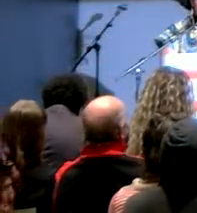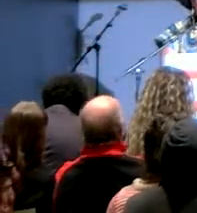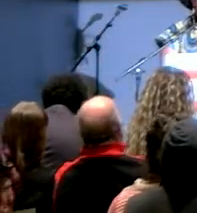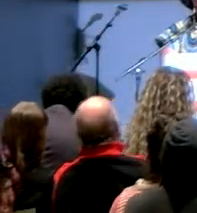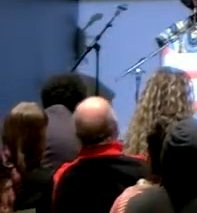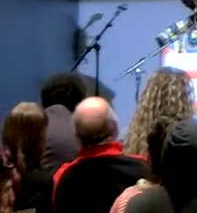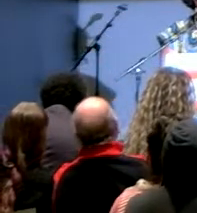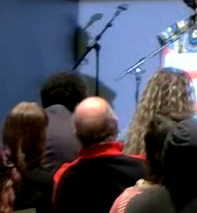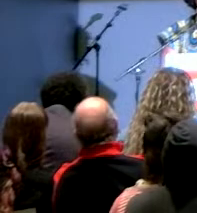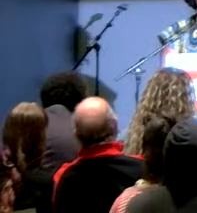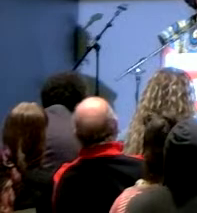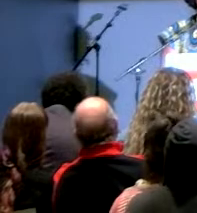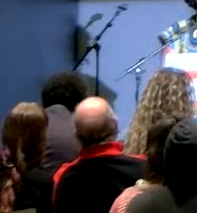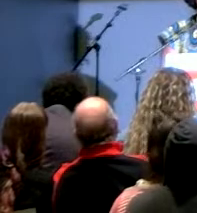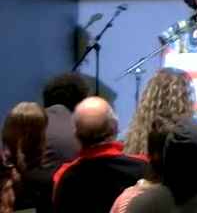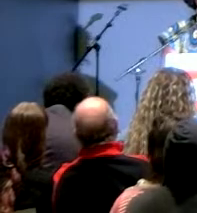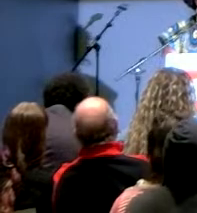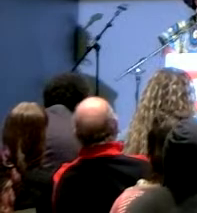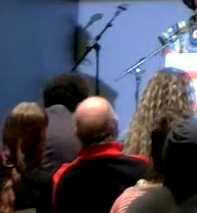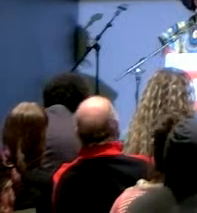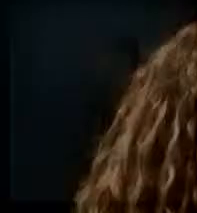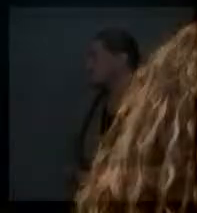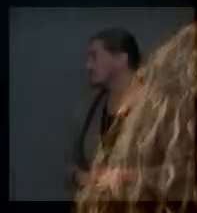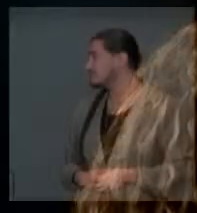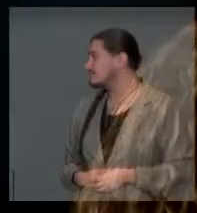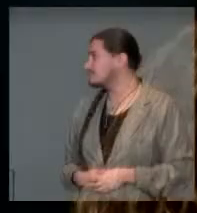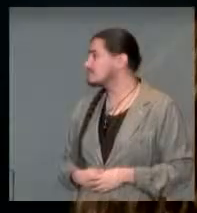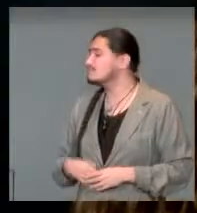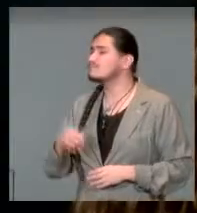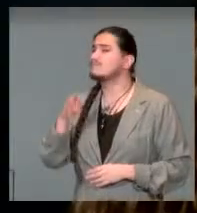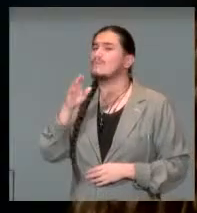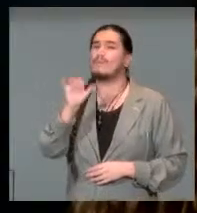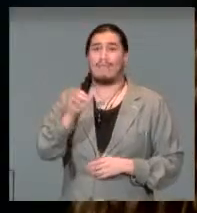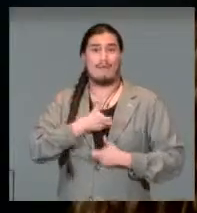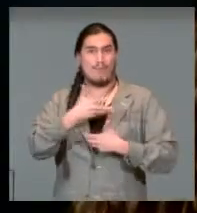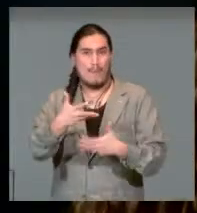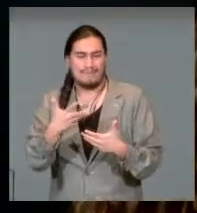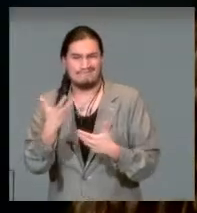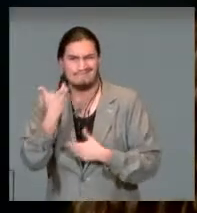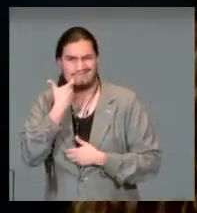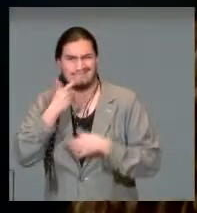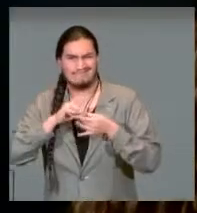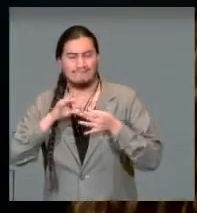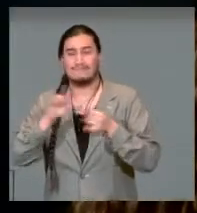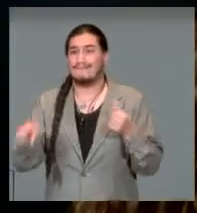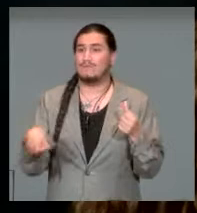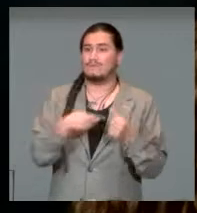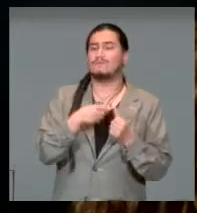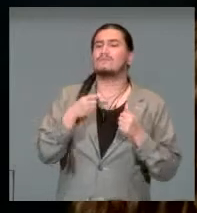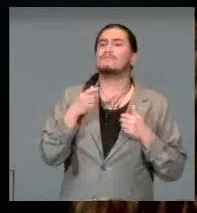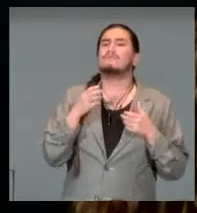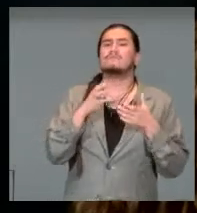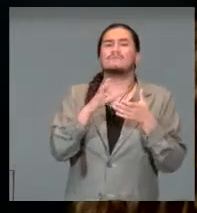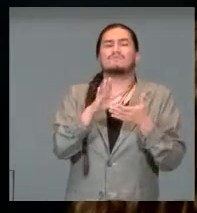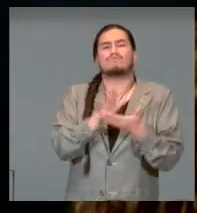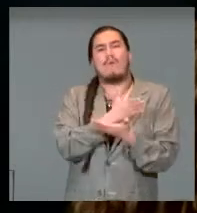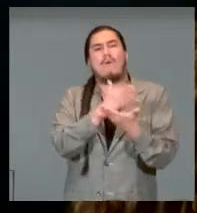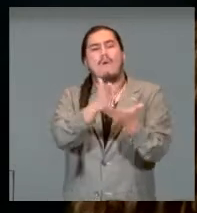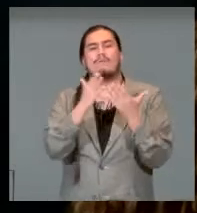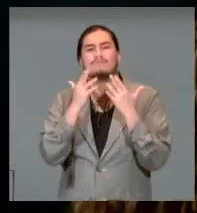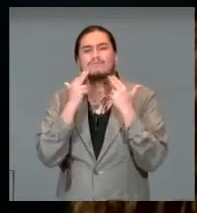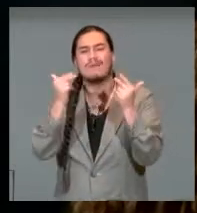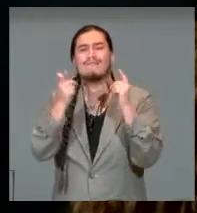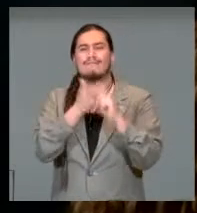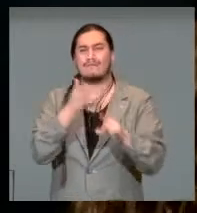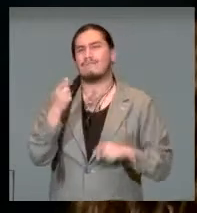Thank you, Hope. So that first poem, the song, the chant that I'm chanting comes from